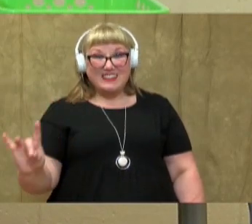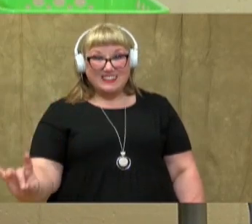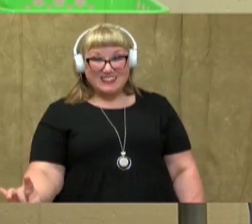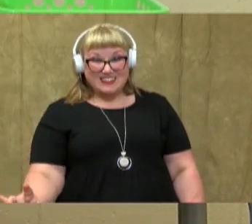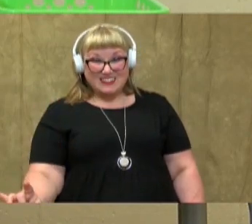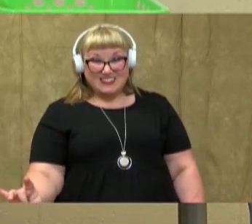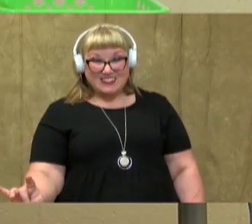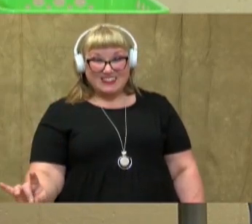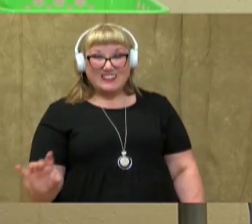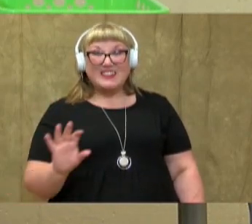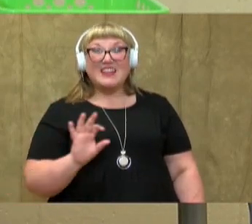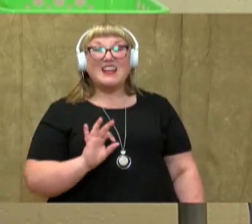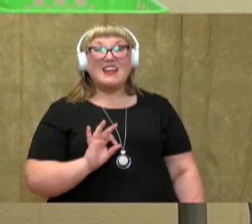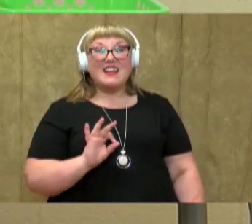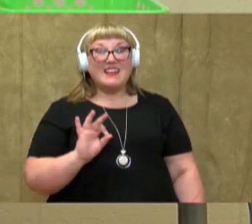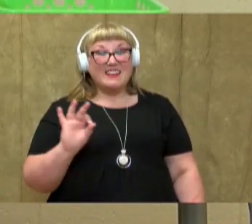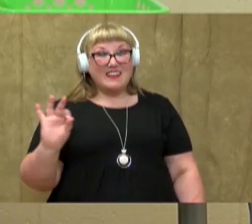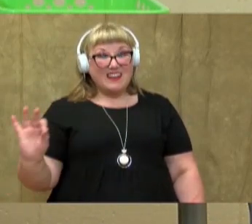eight,